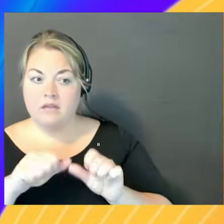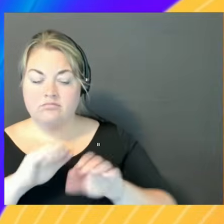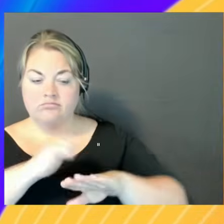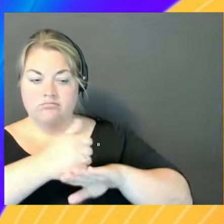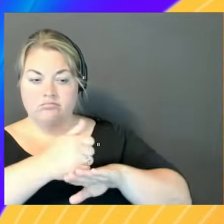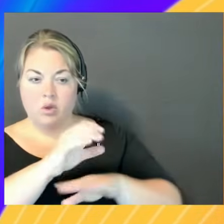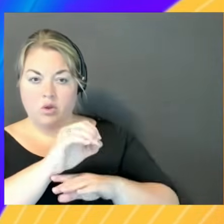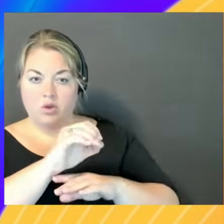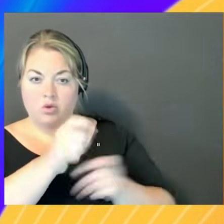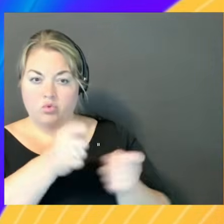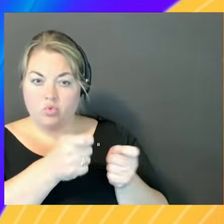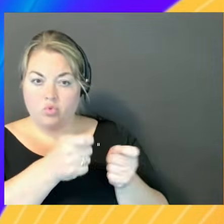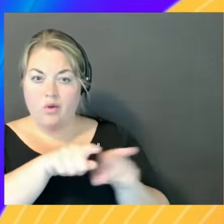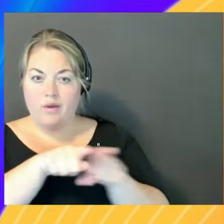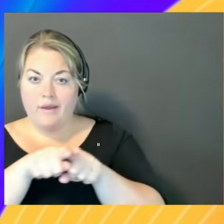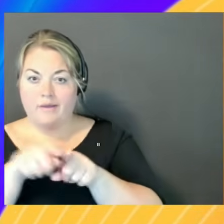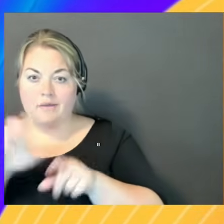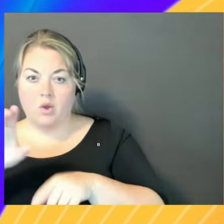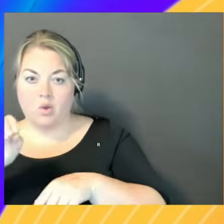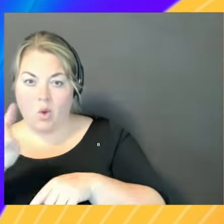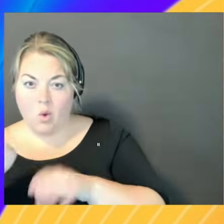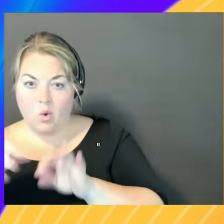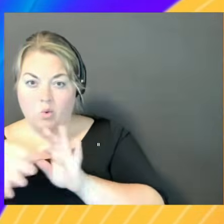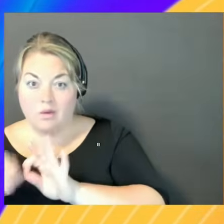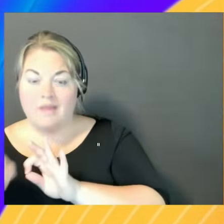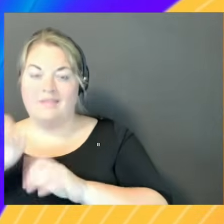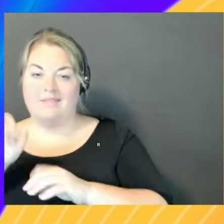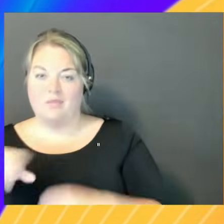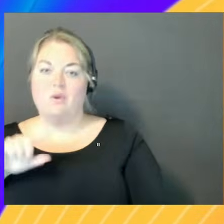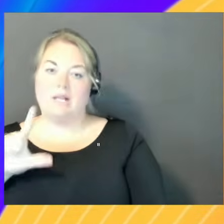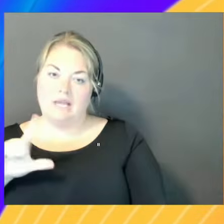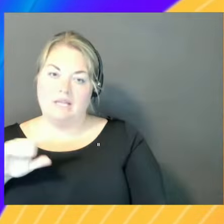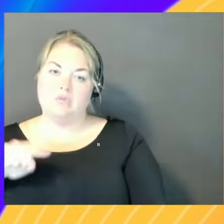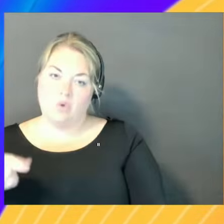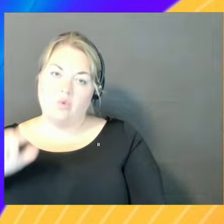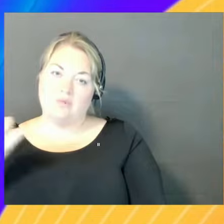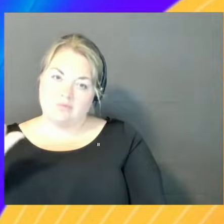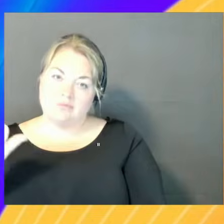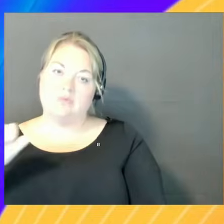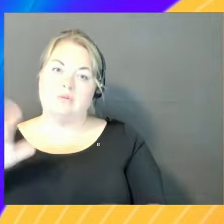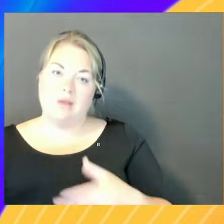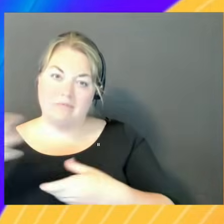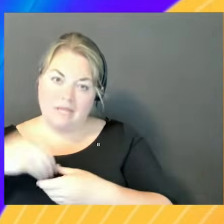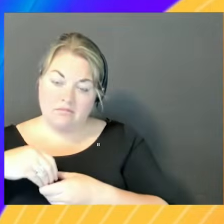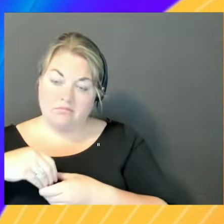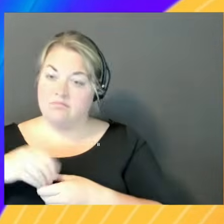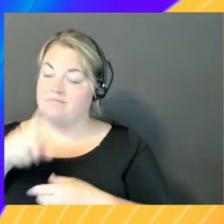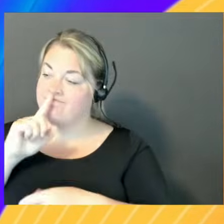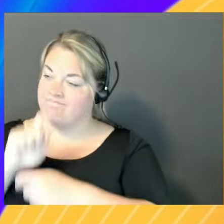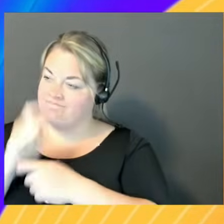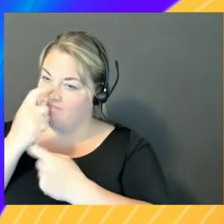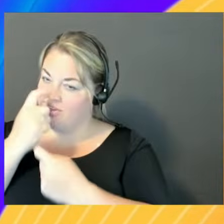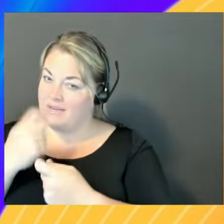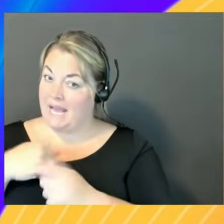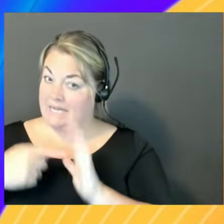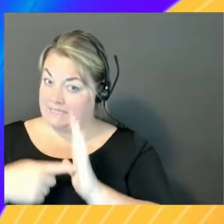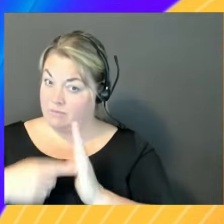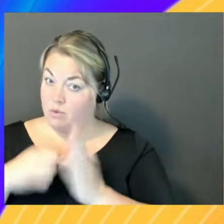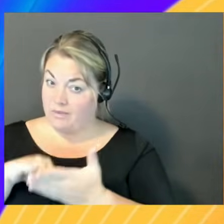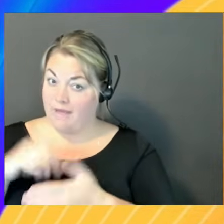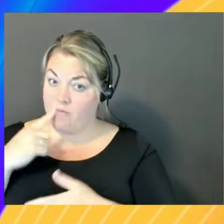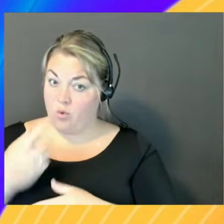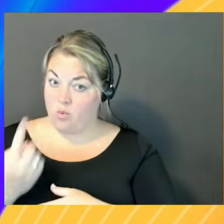Zone Accelerator comes in. Yeah, it's interesting. I actually demoed this for one of my customers. And when you think of like